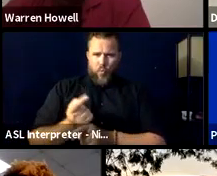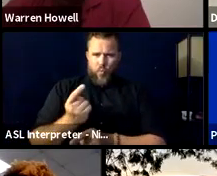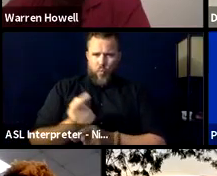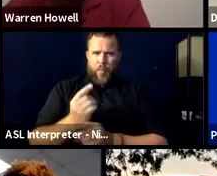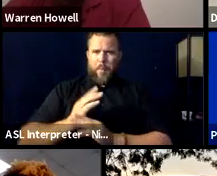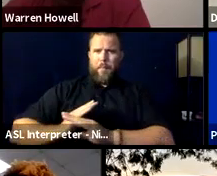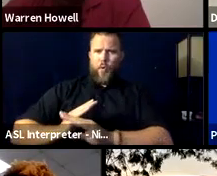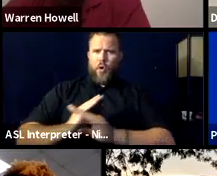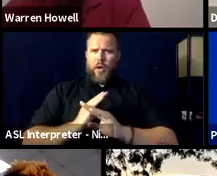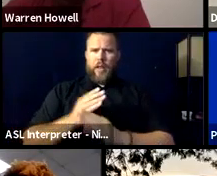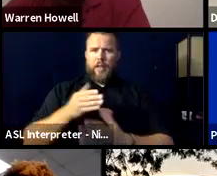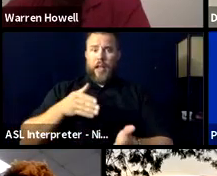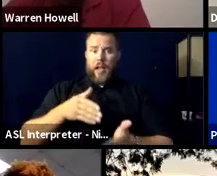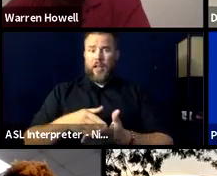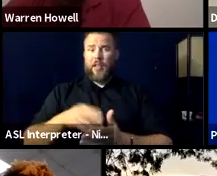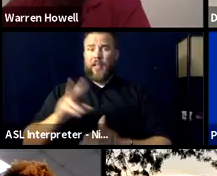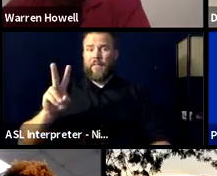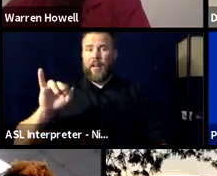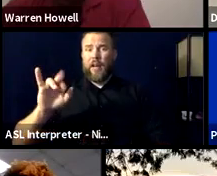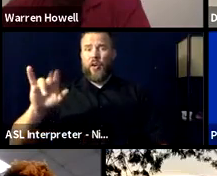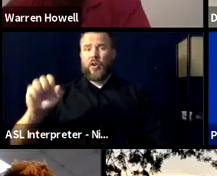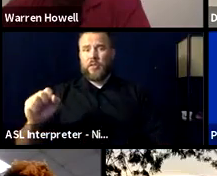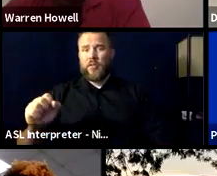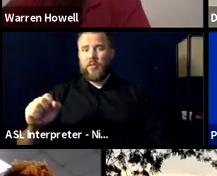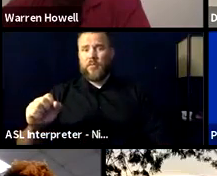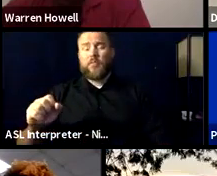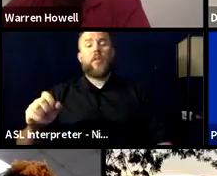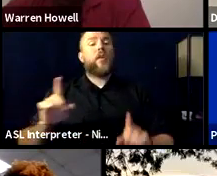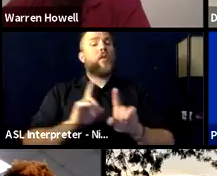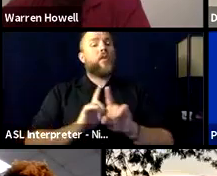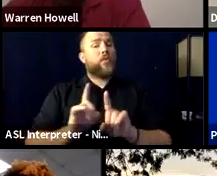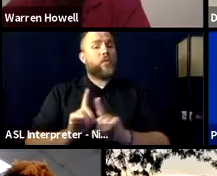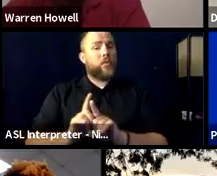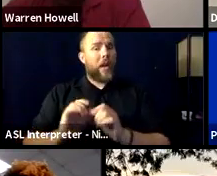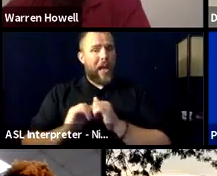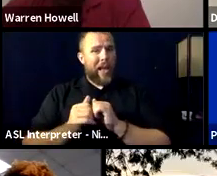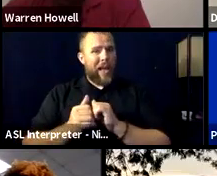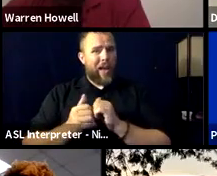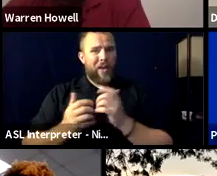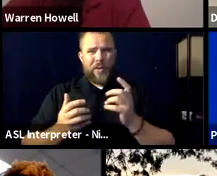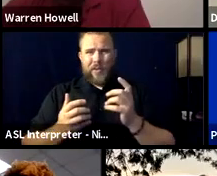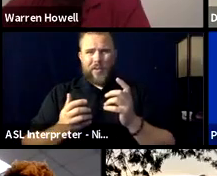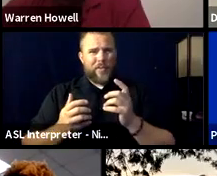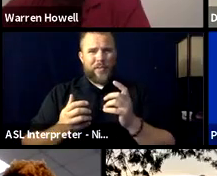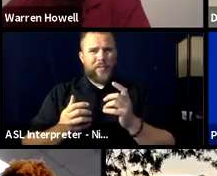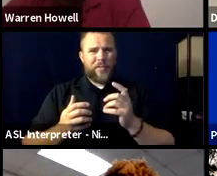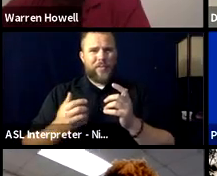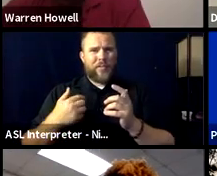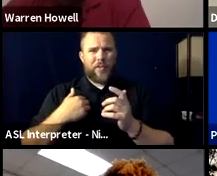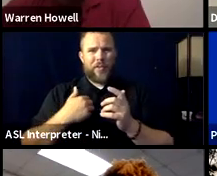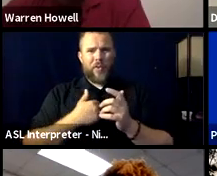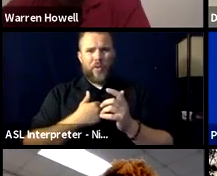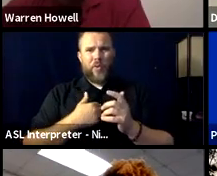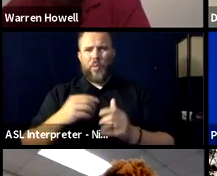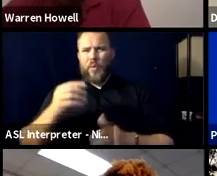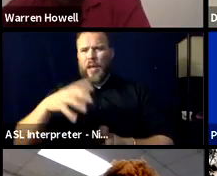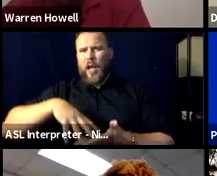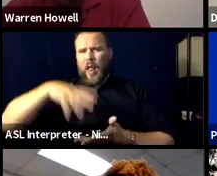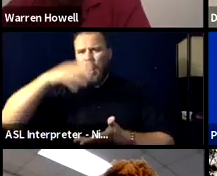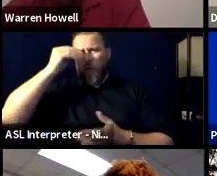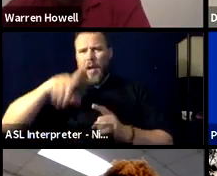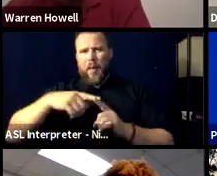virus and how to prevent yourselves from gaining disease pathology and things like